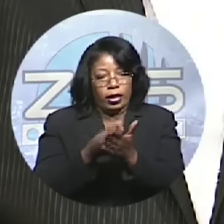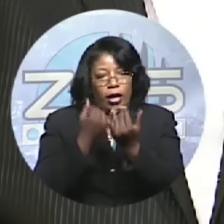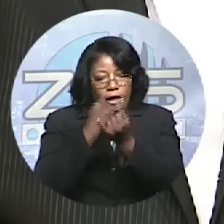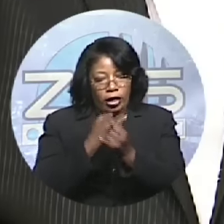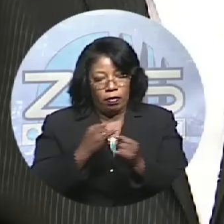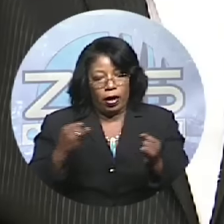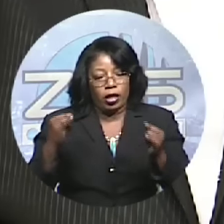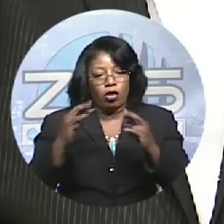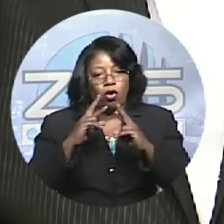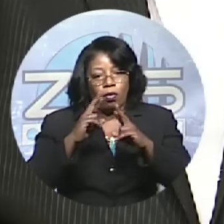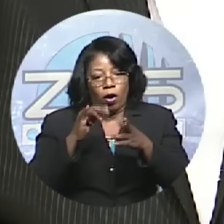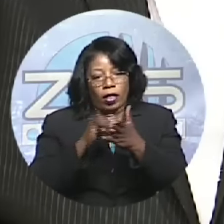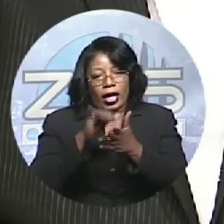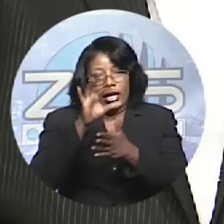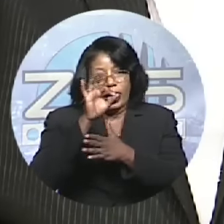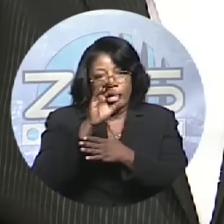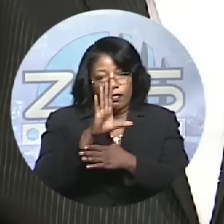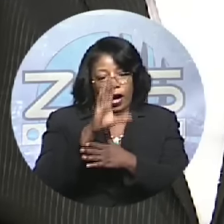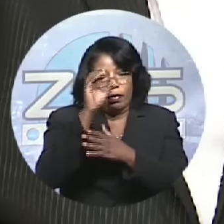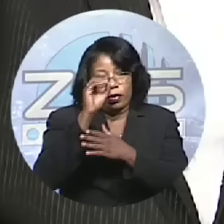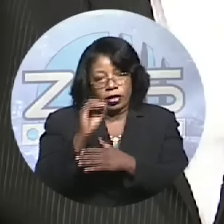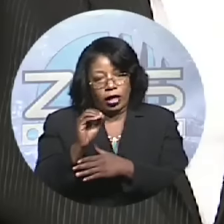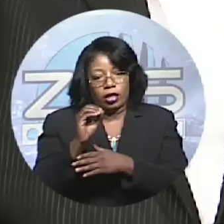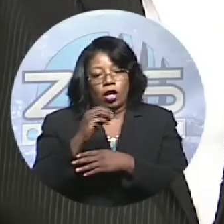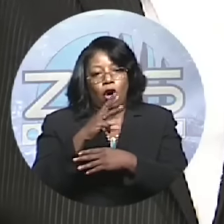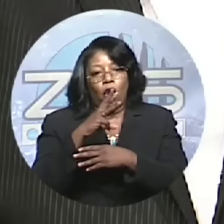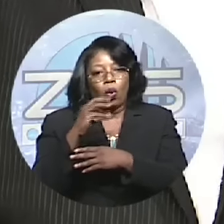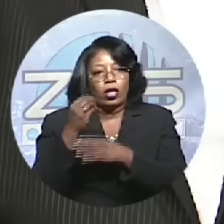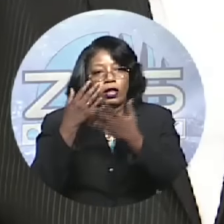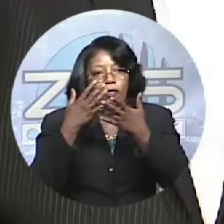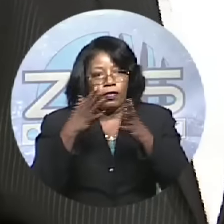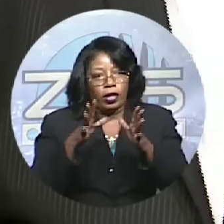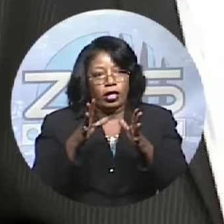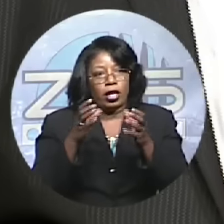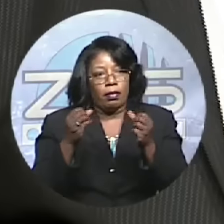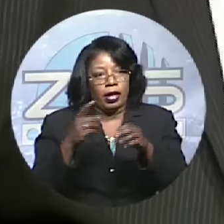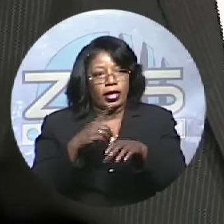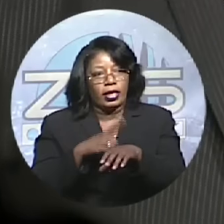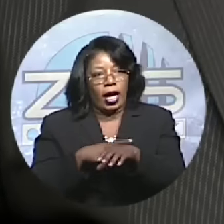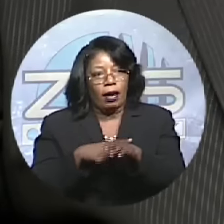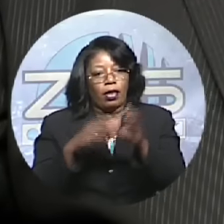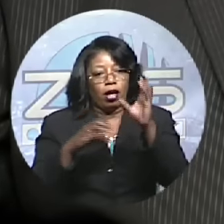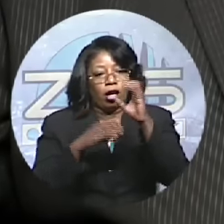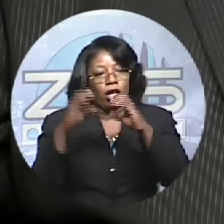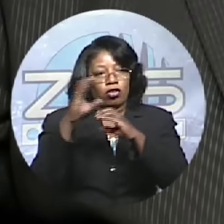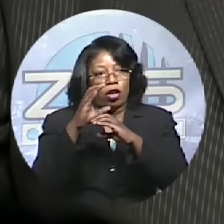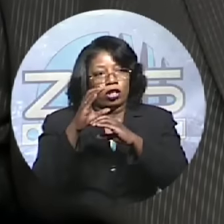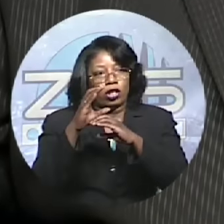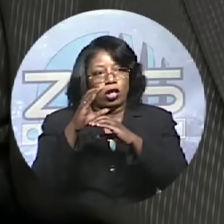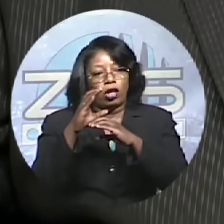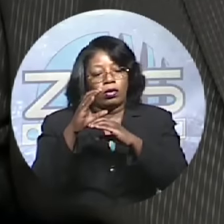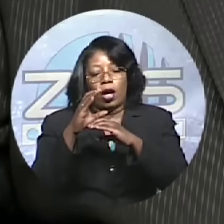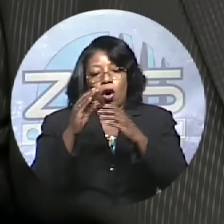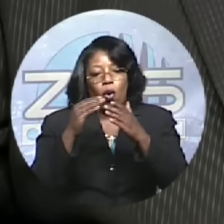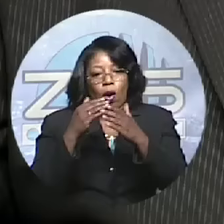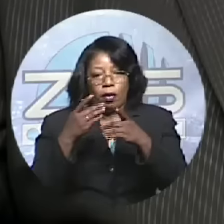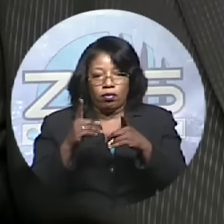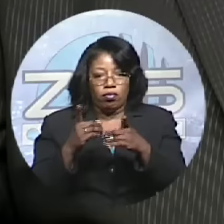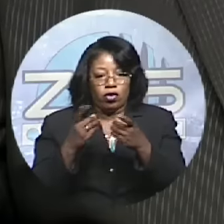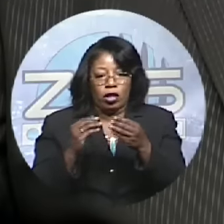almost 95% of all repairs were completed, and in many cases, the contractors went beyond the scope of works to